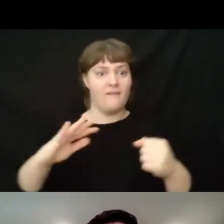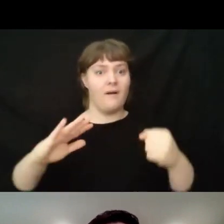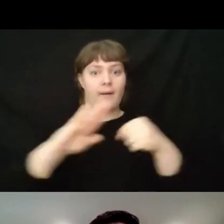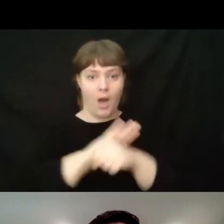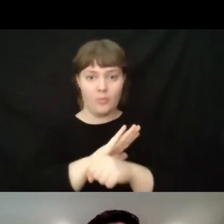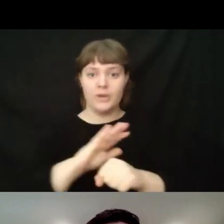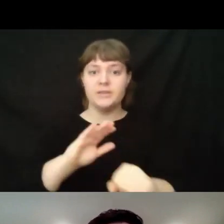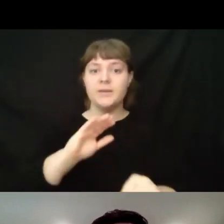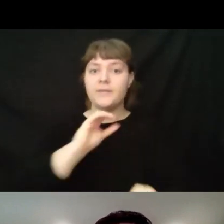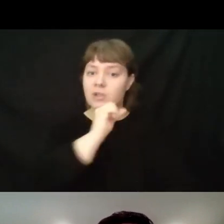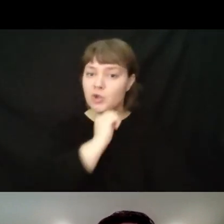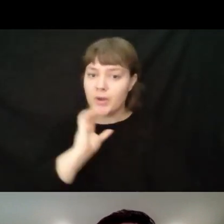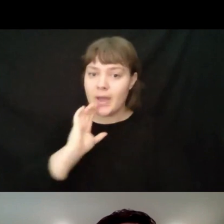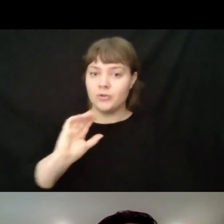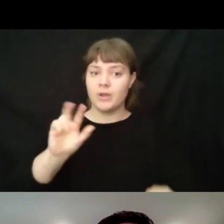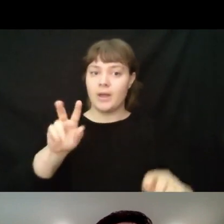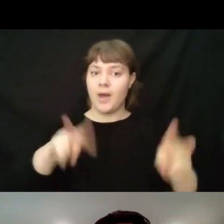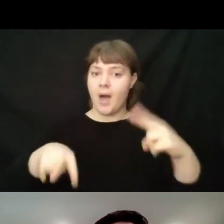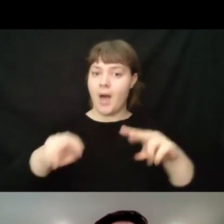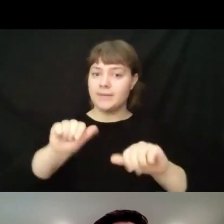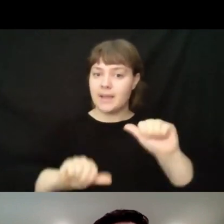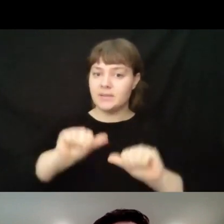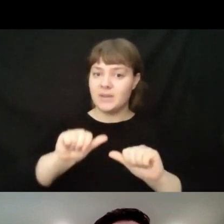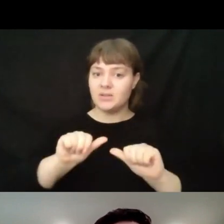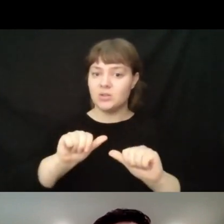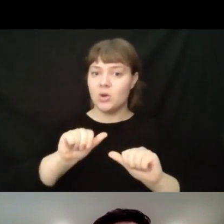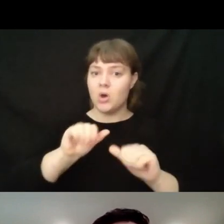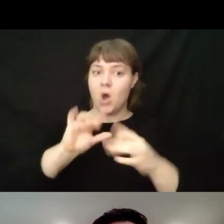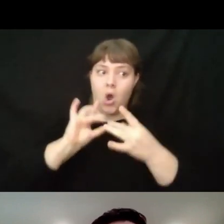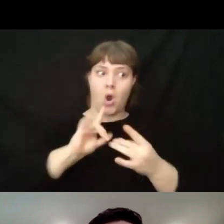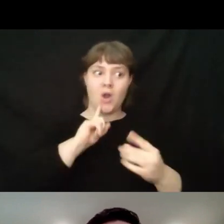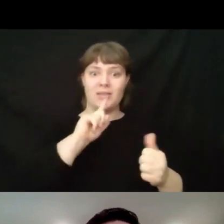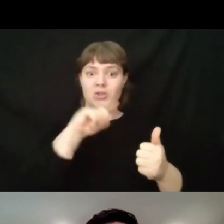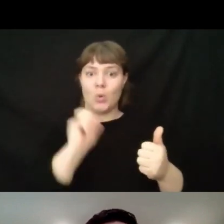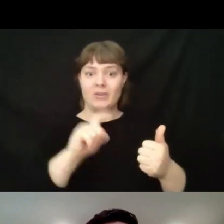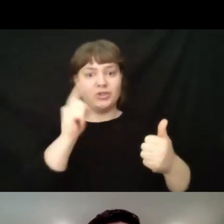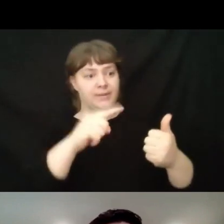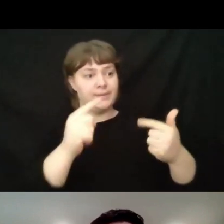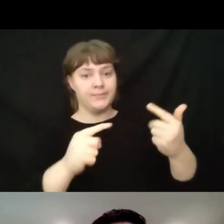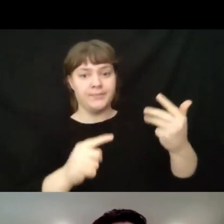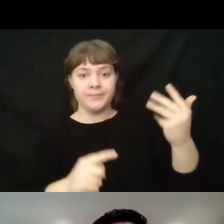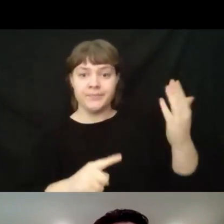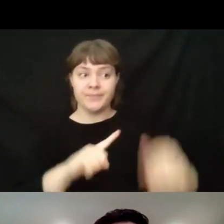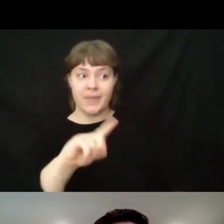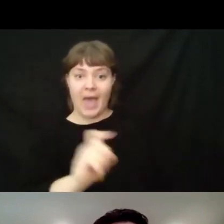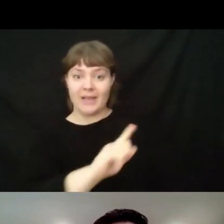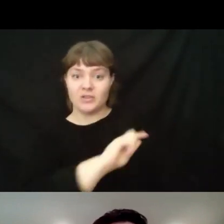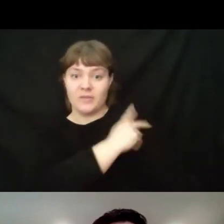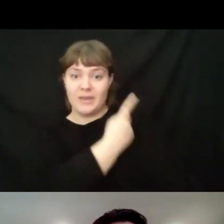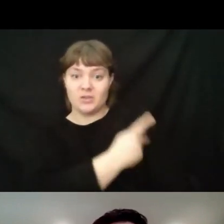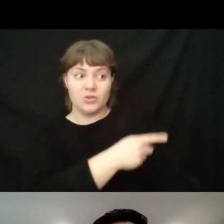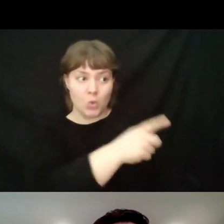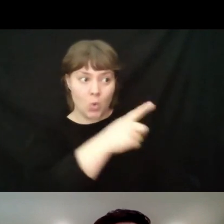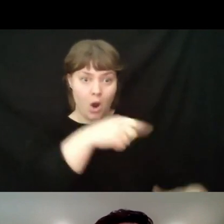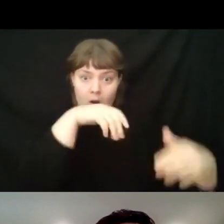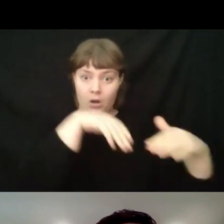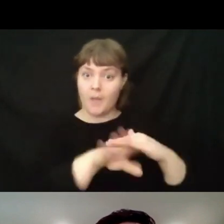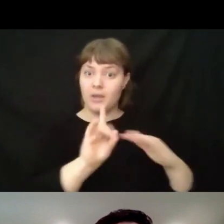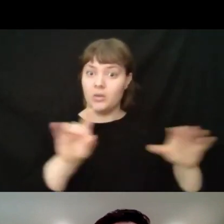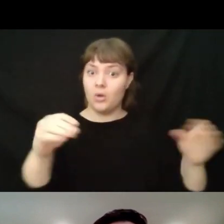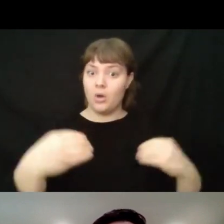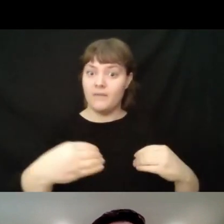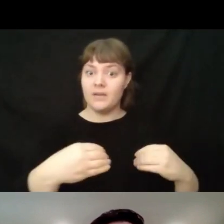assessments are these questions that are being posed to our patients who are coming in the door and